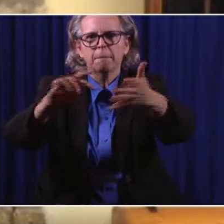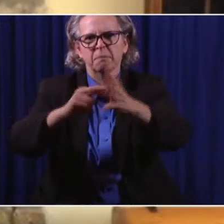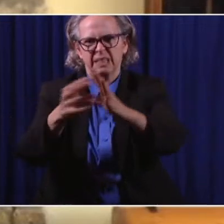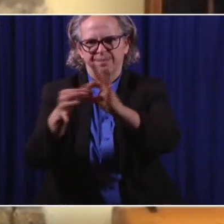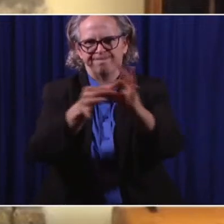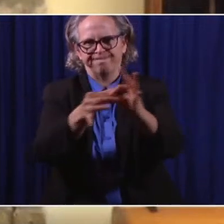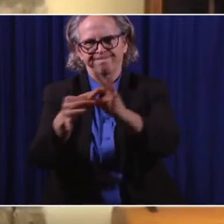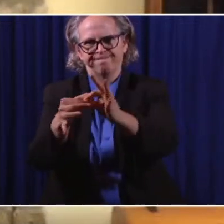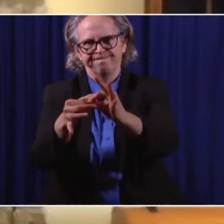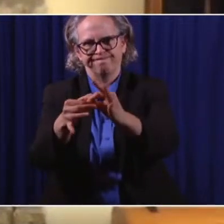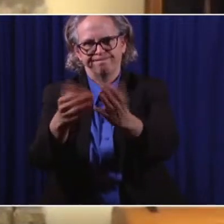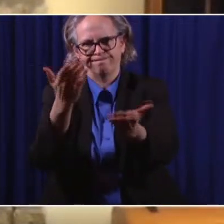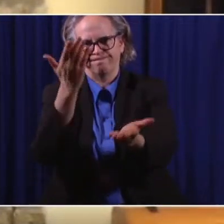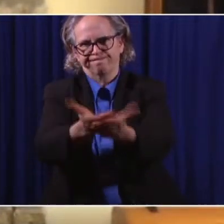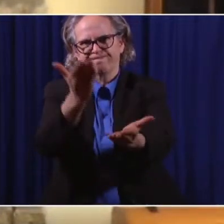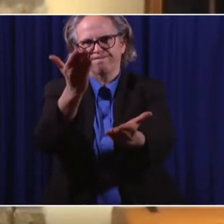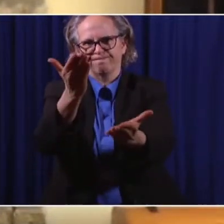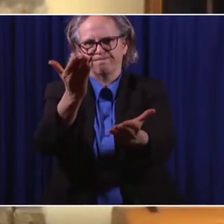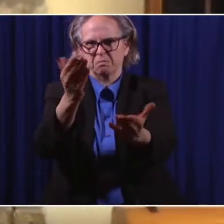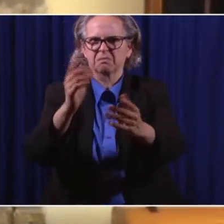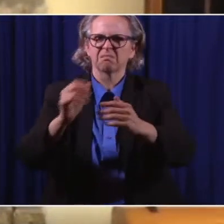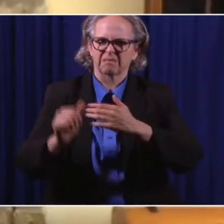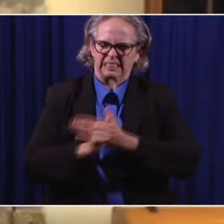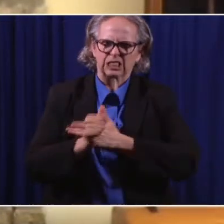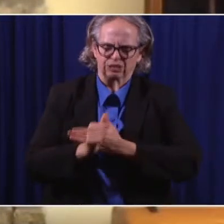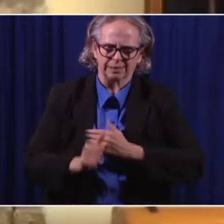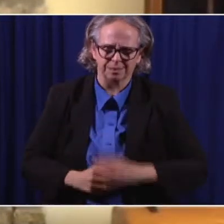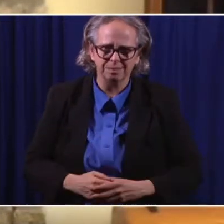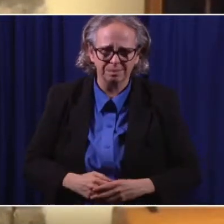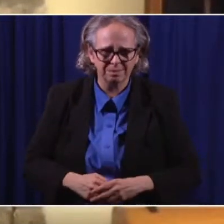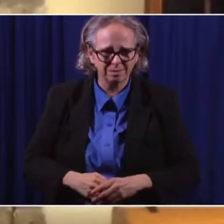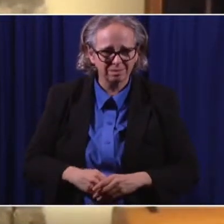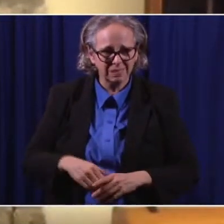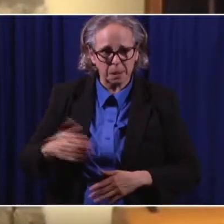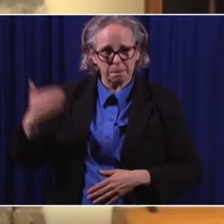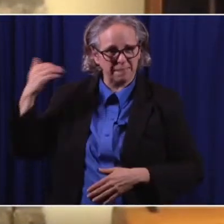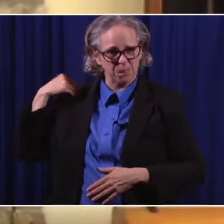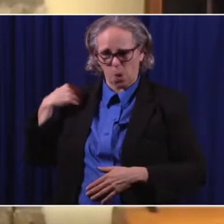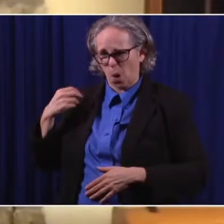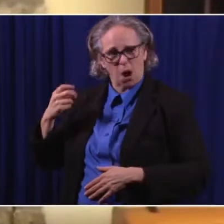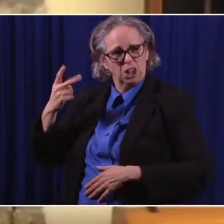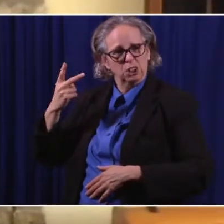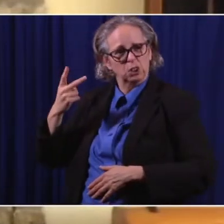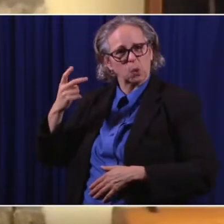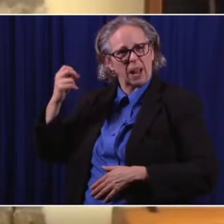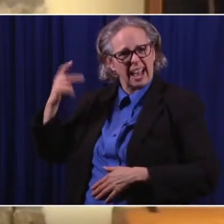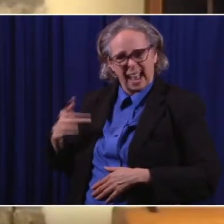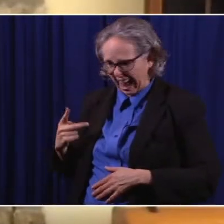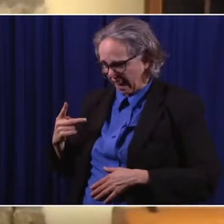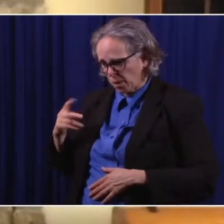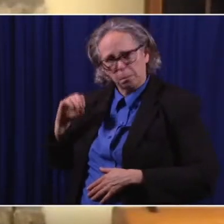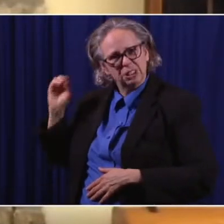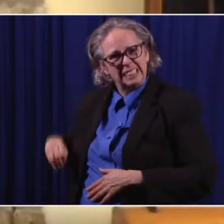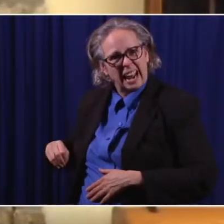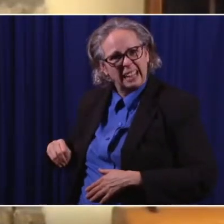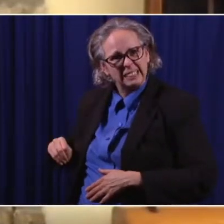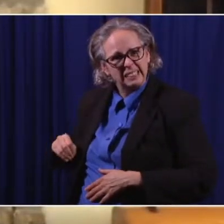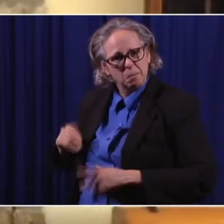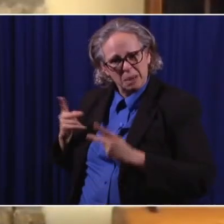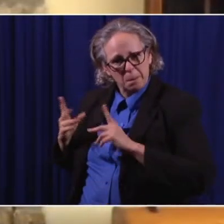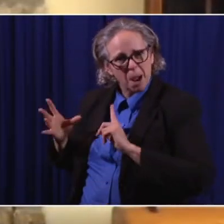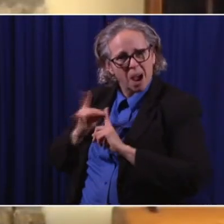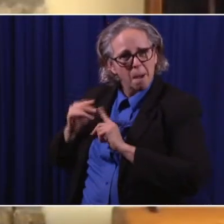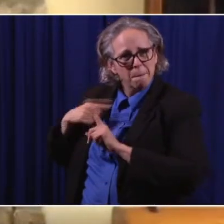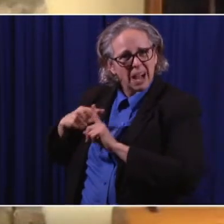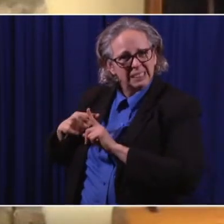gone up as well, and it's almost double it's more than double than what it was